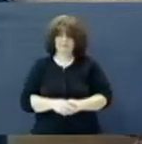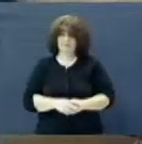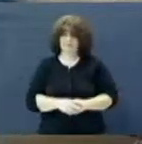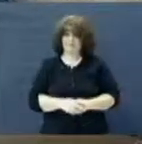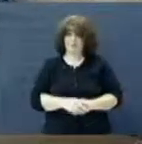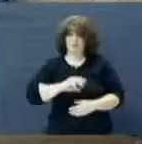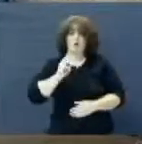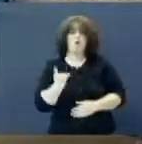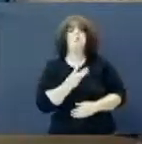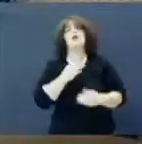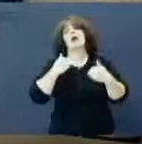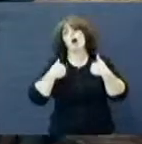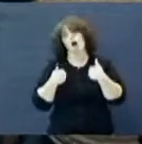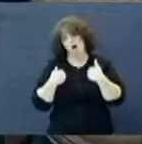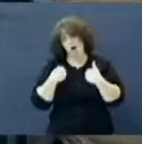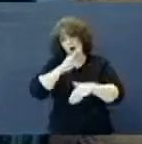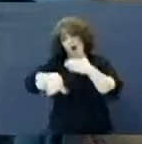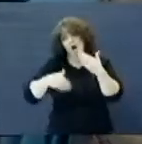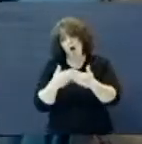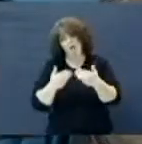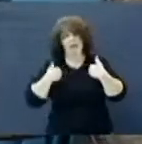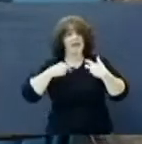We all struggle.